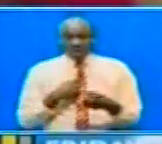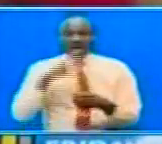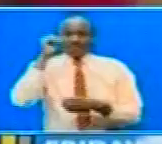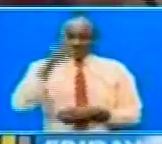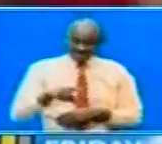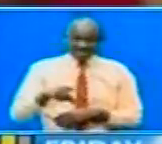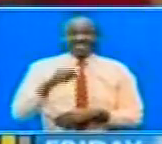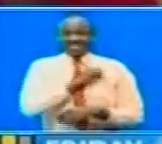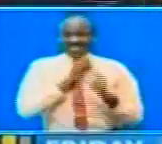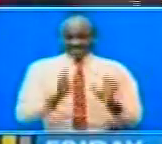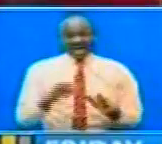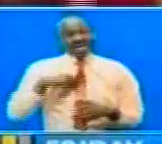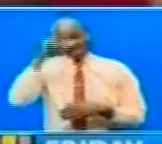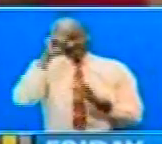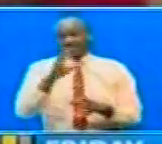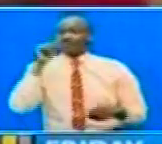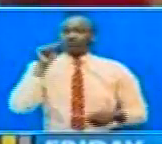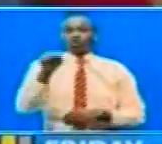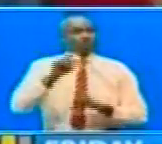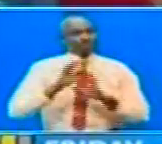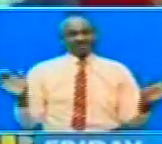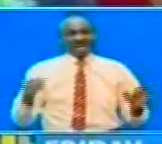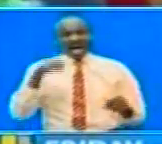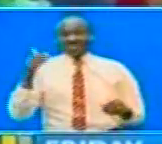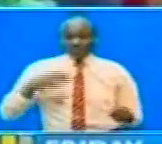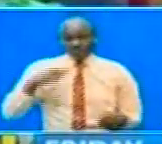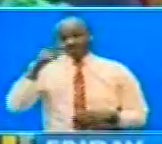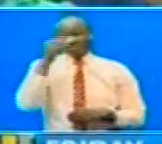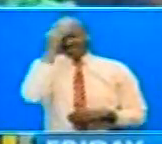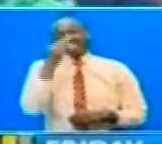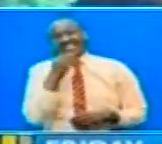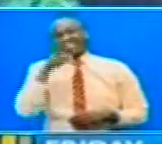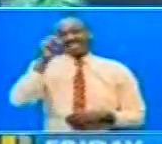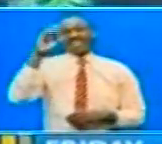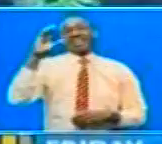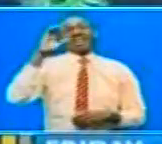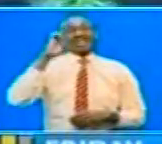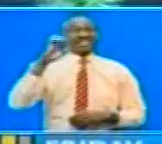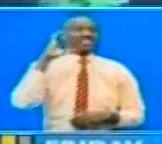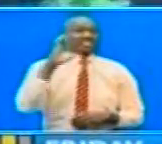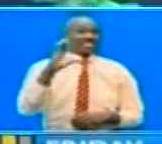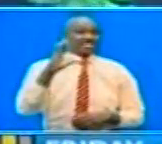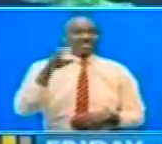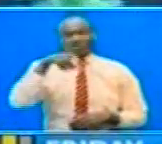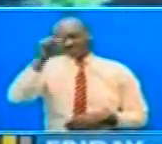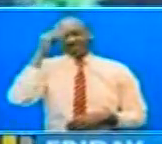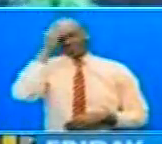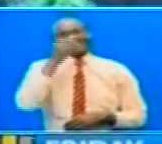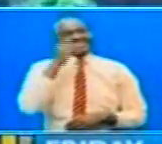the senators and the governors. Full stop. Wale watu wanajifanya ni neck. Wawache